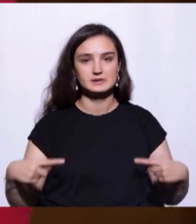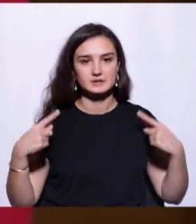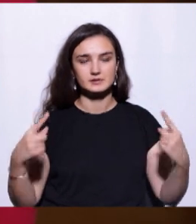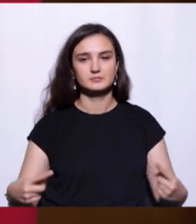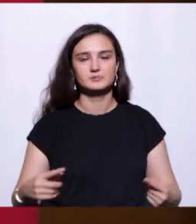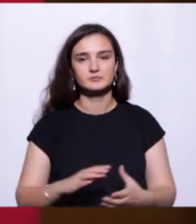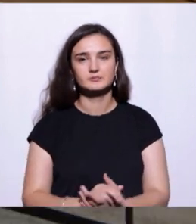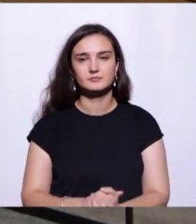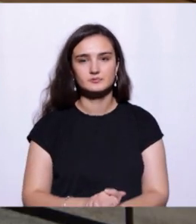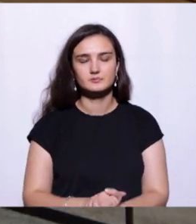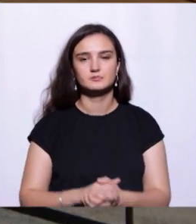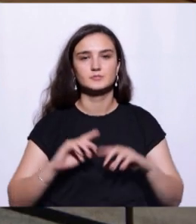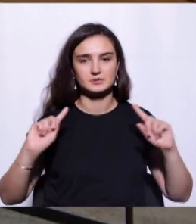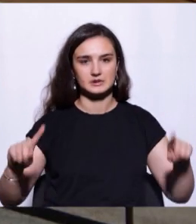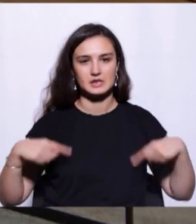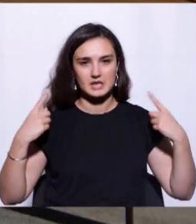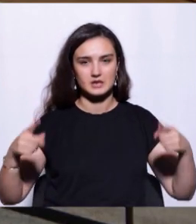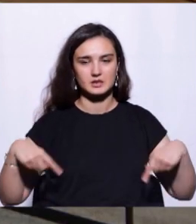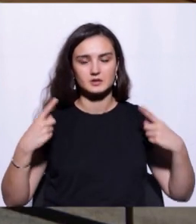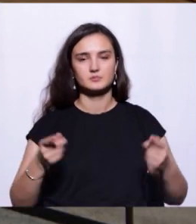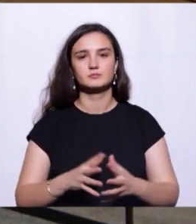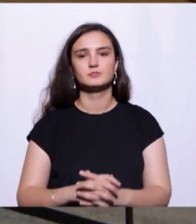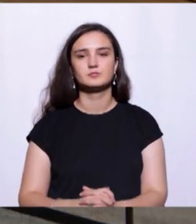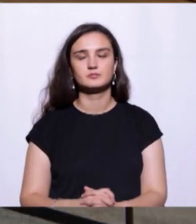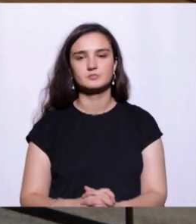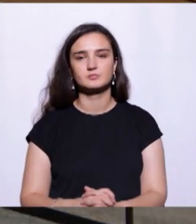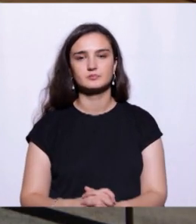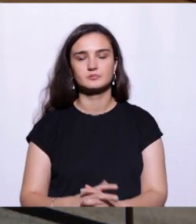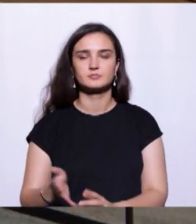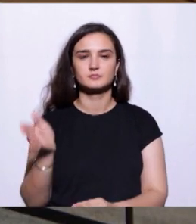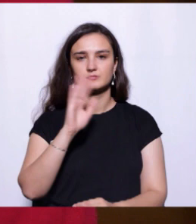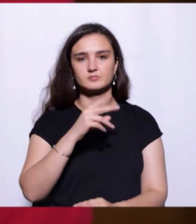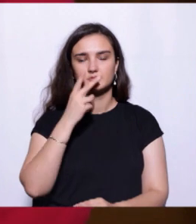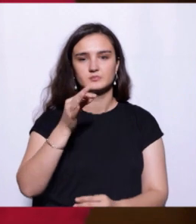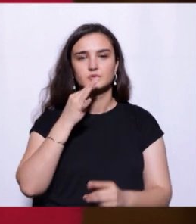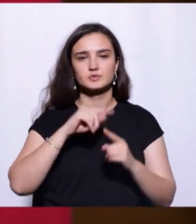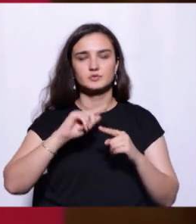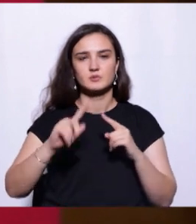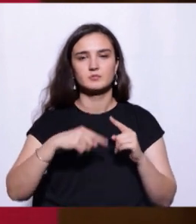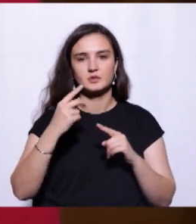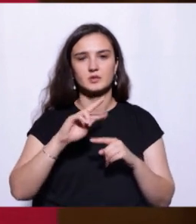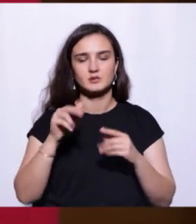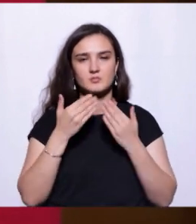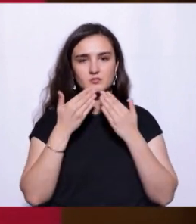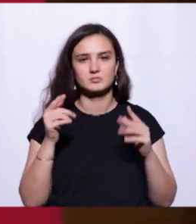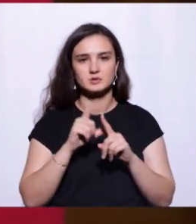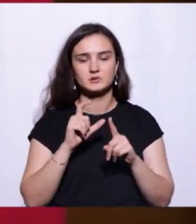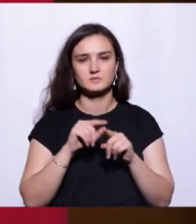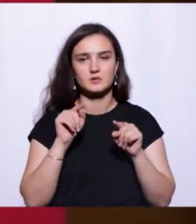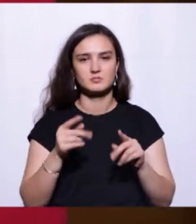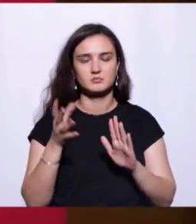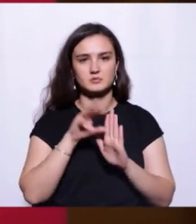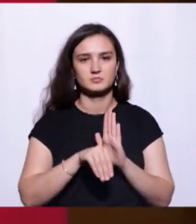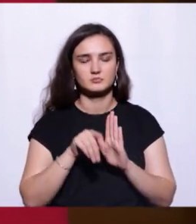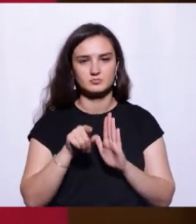Wheelchair, etli. Wheelchair, etli. Let's look at our next and the last word in this set